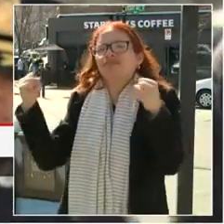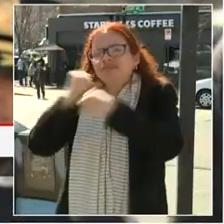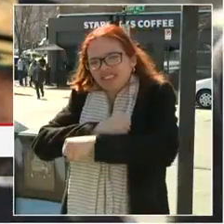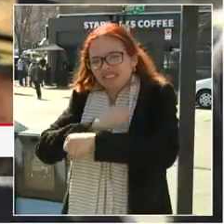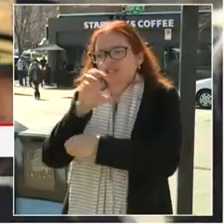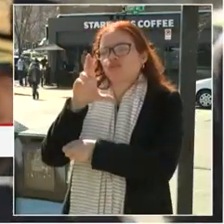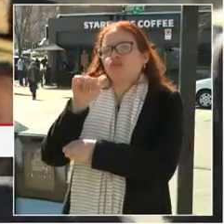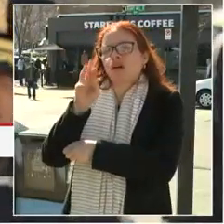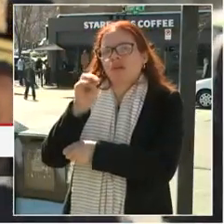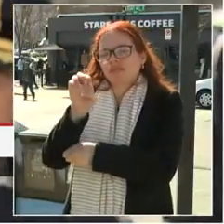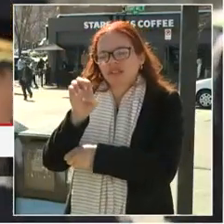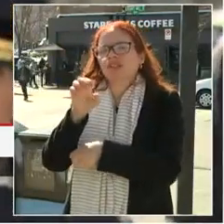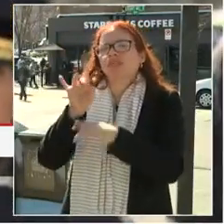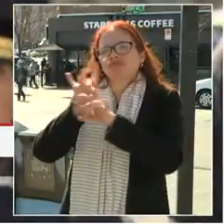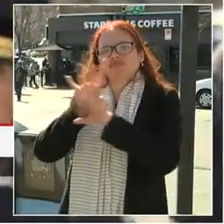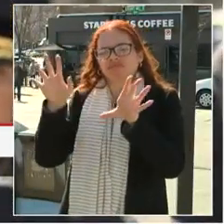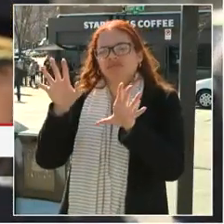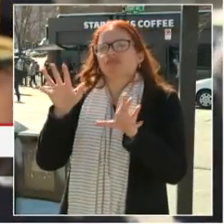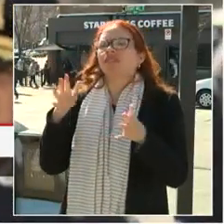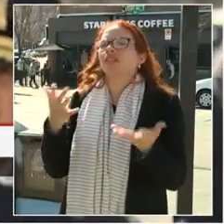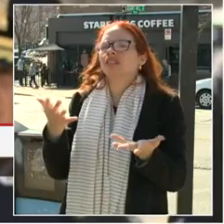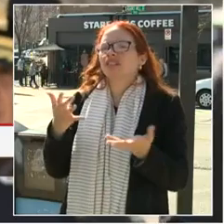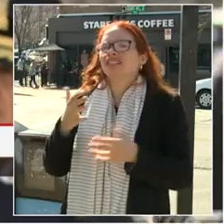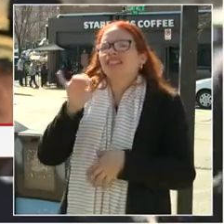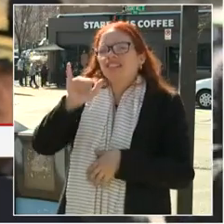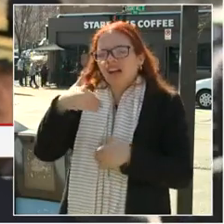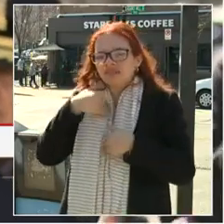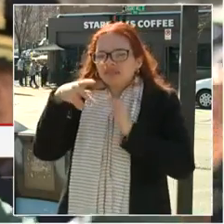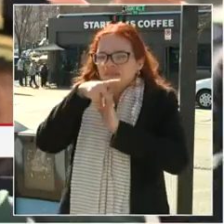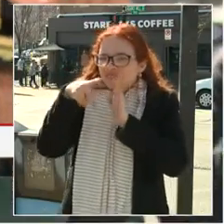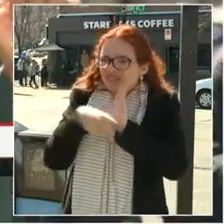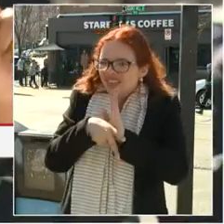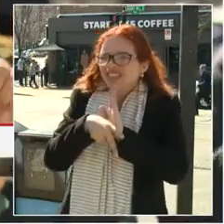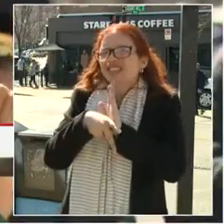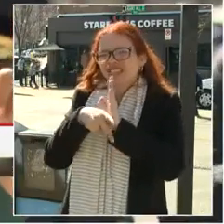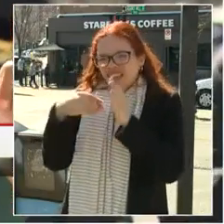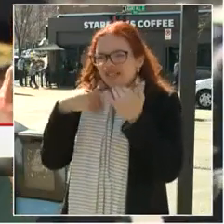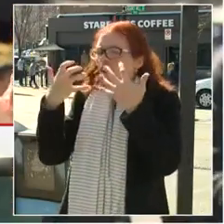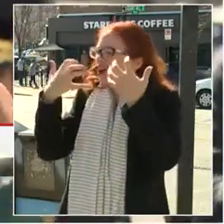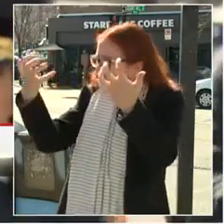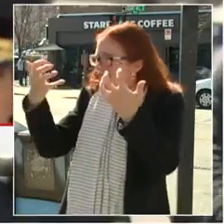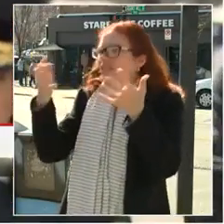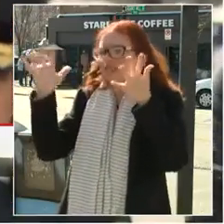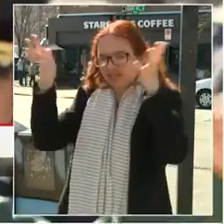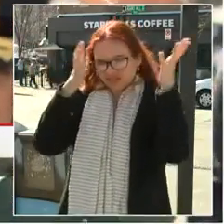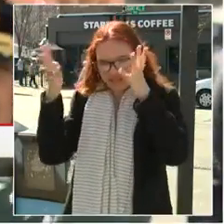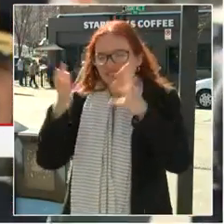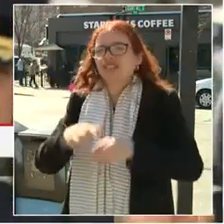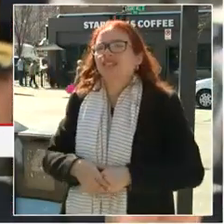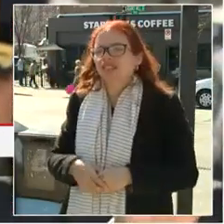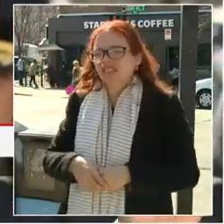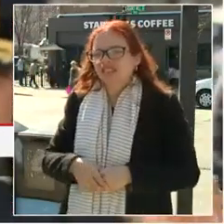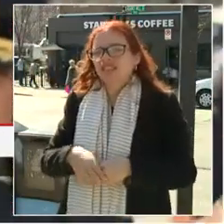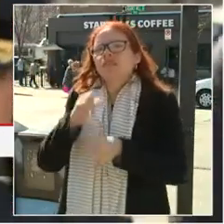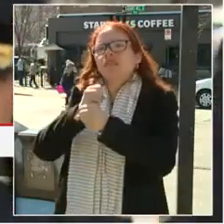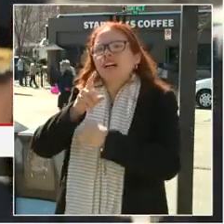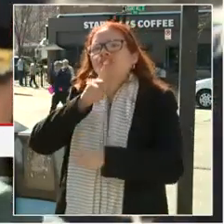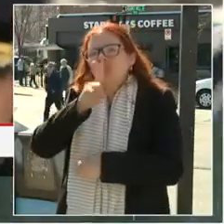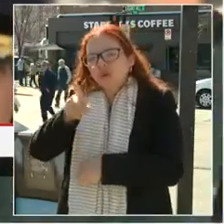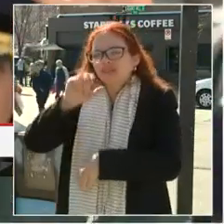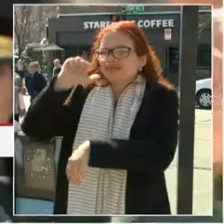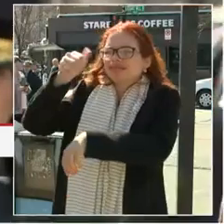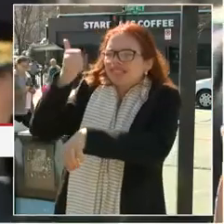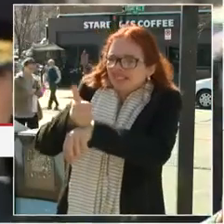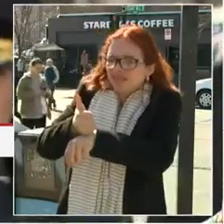and making sure that we have policies in place that make it better to hire police officers, get to